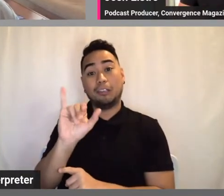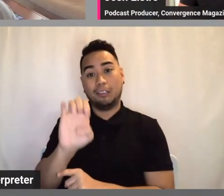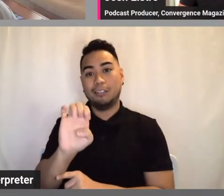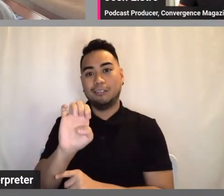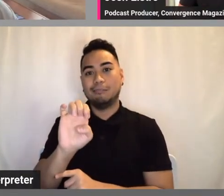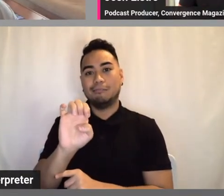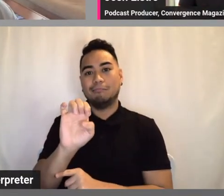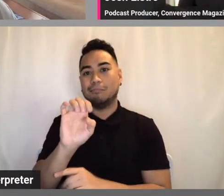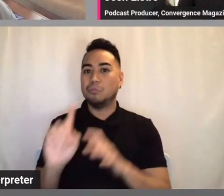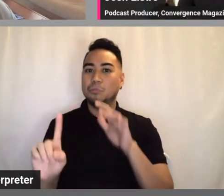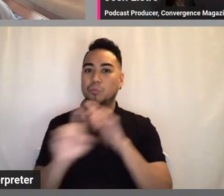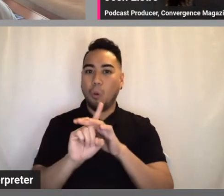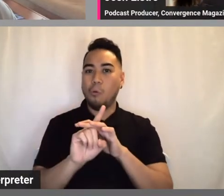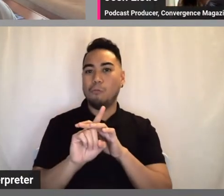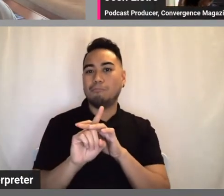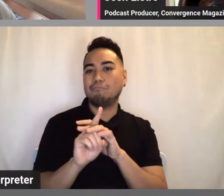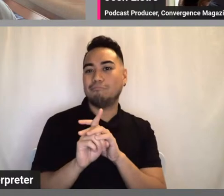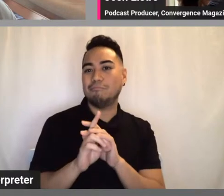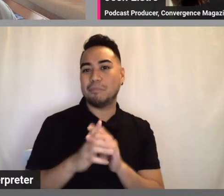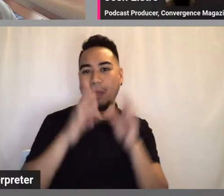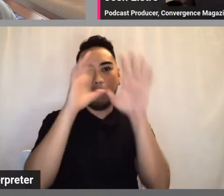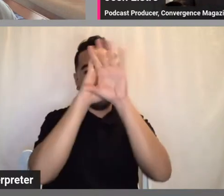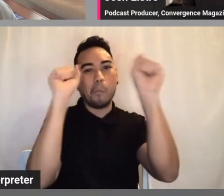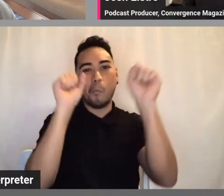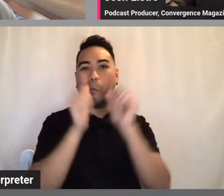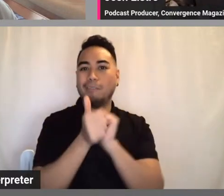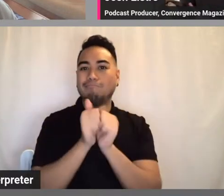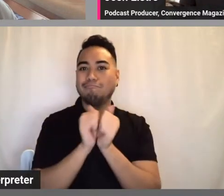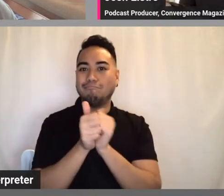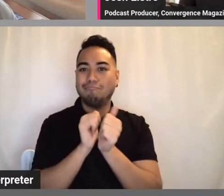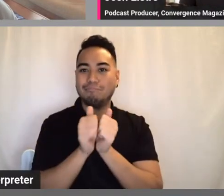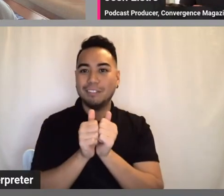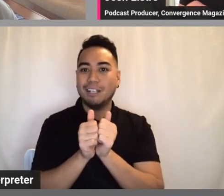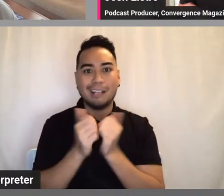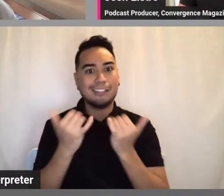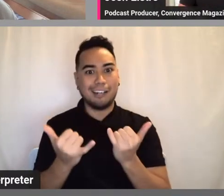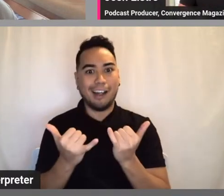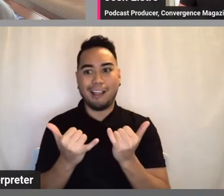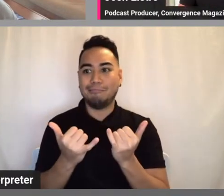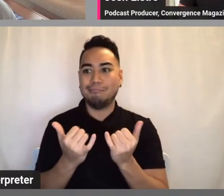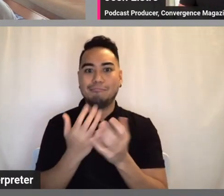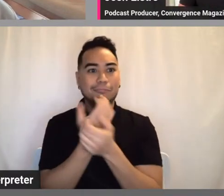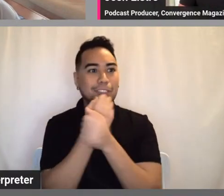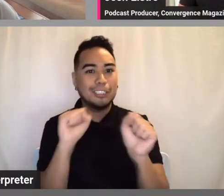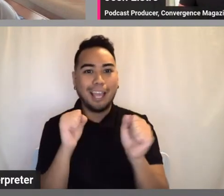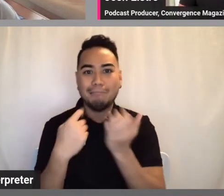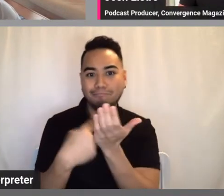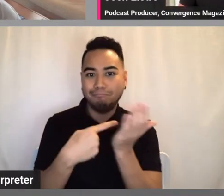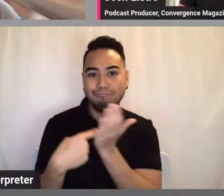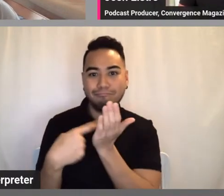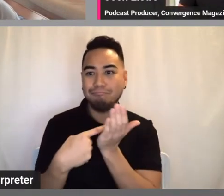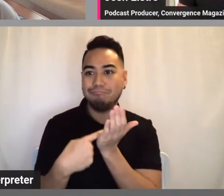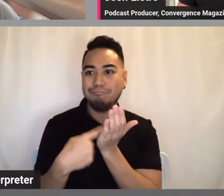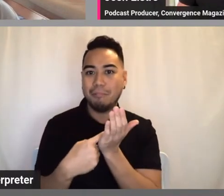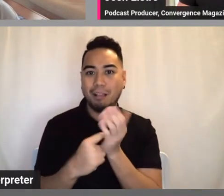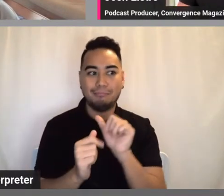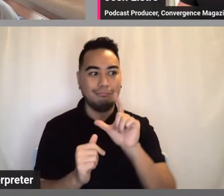presidential campaign stage. And all of a sudden, it's safe to talk about ideas further left of the Democratic